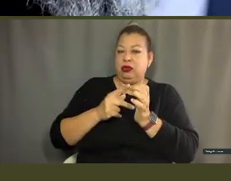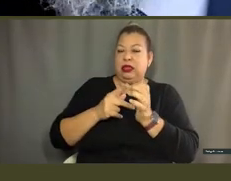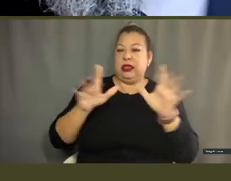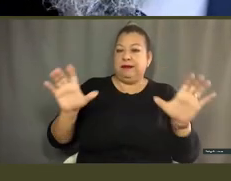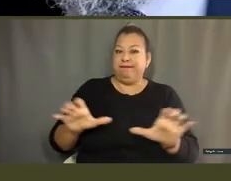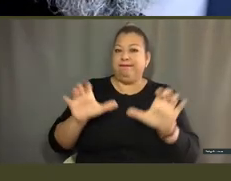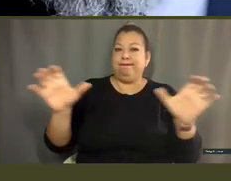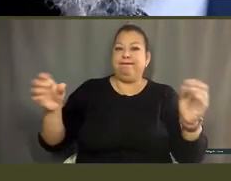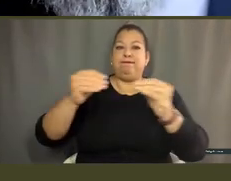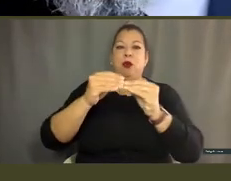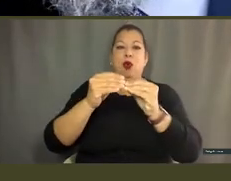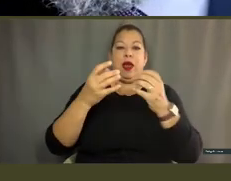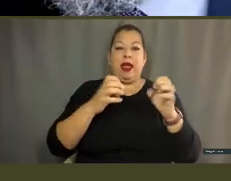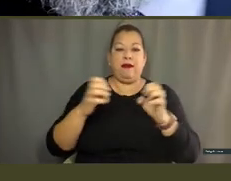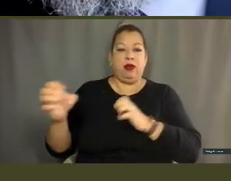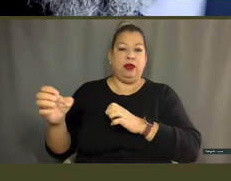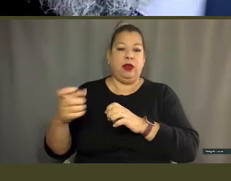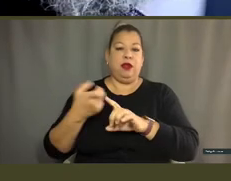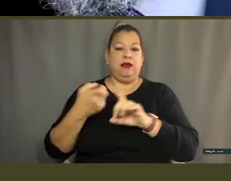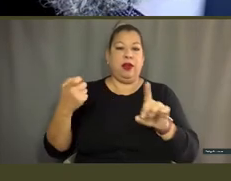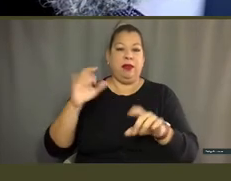the Glasgow Compact.